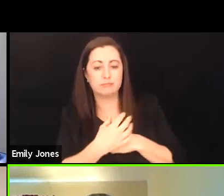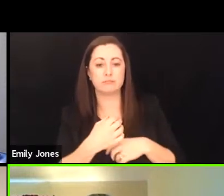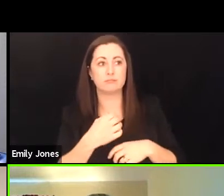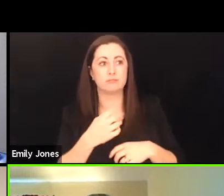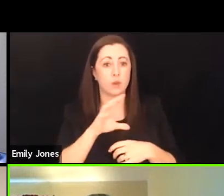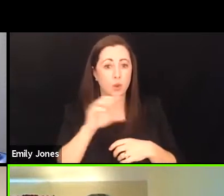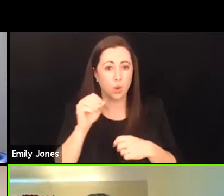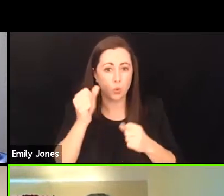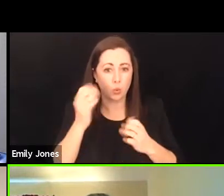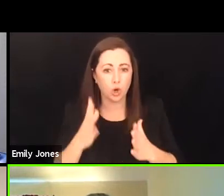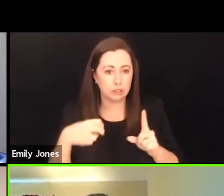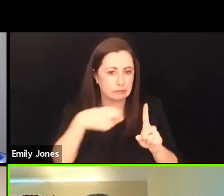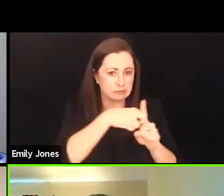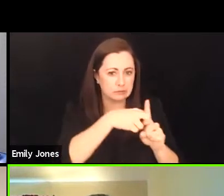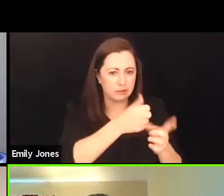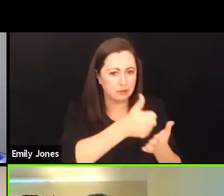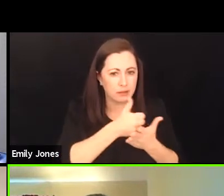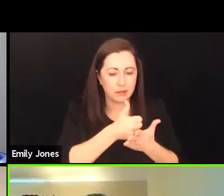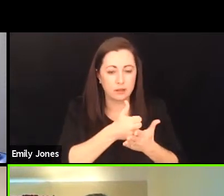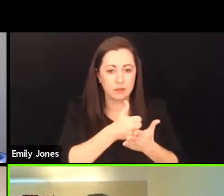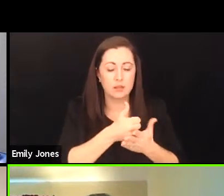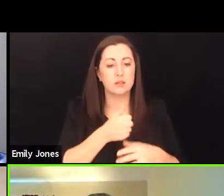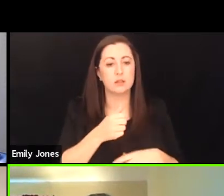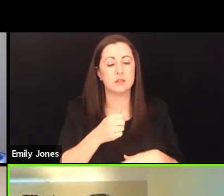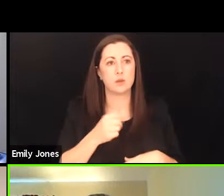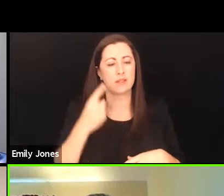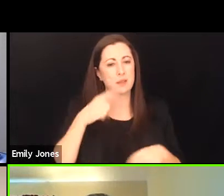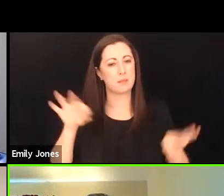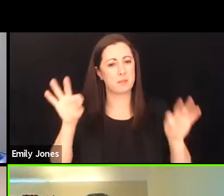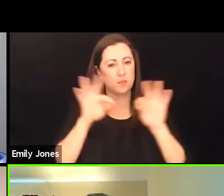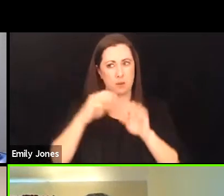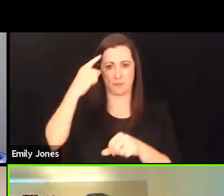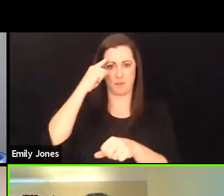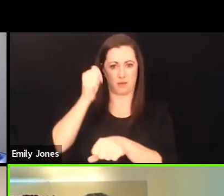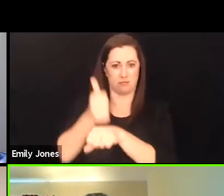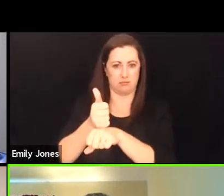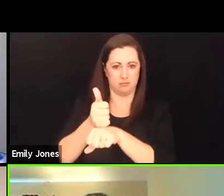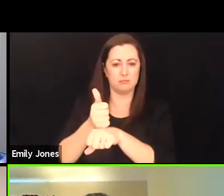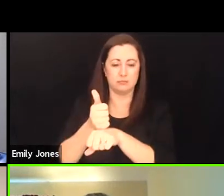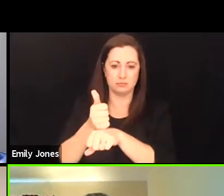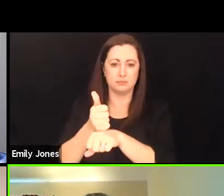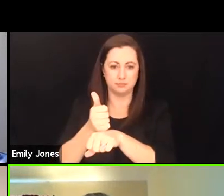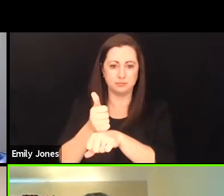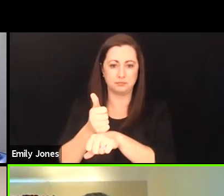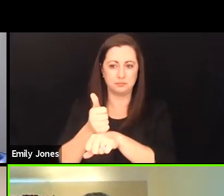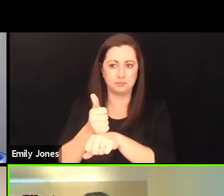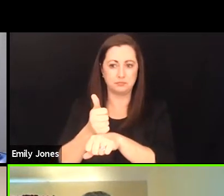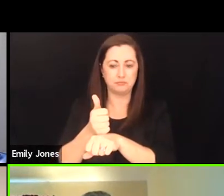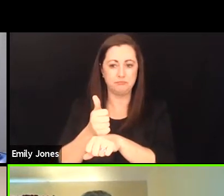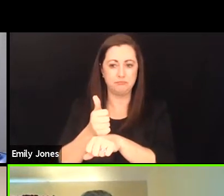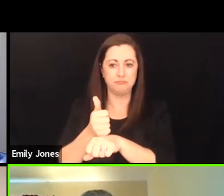really having that mindset, knowing that, you know,